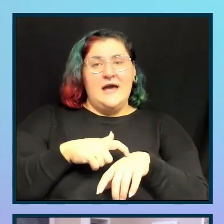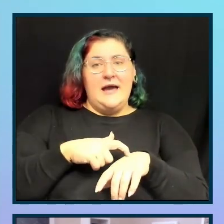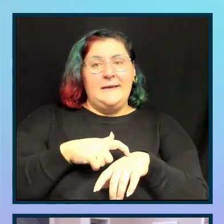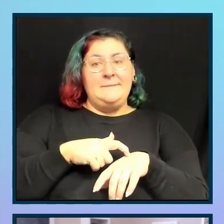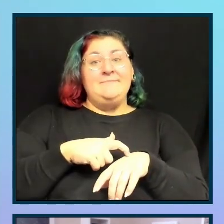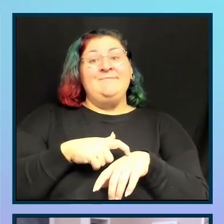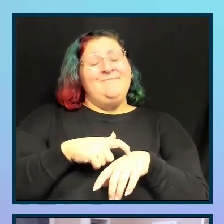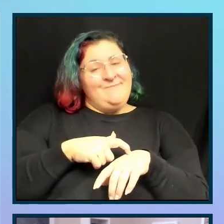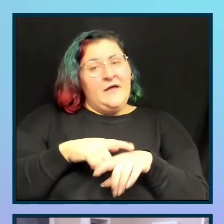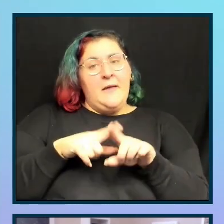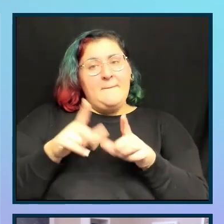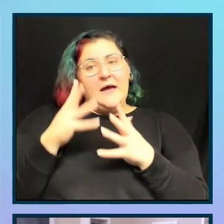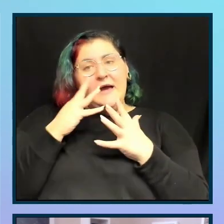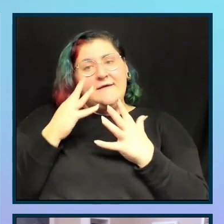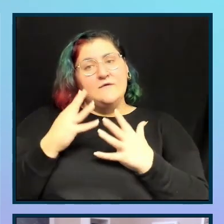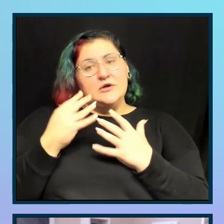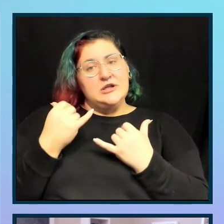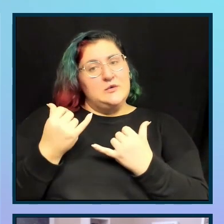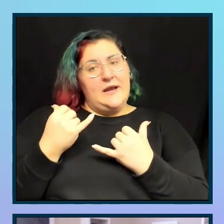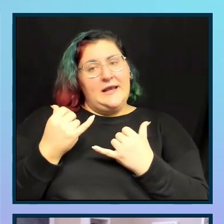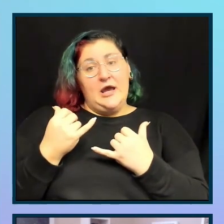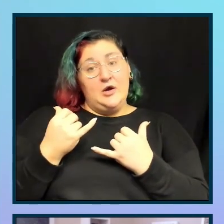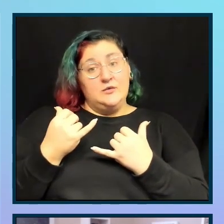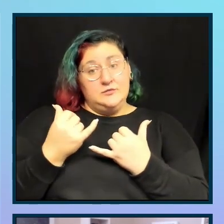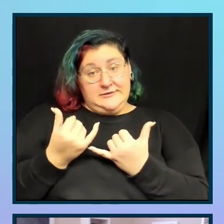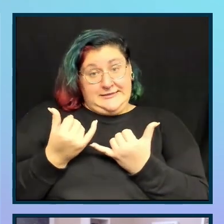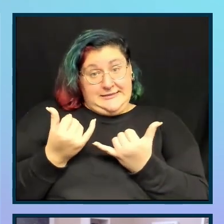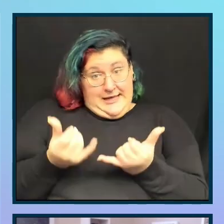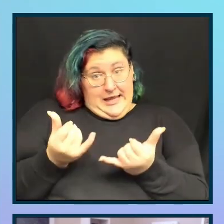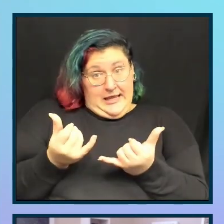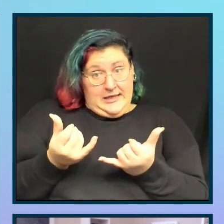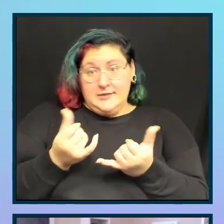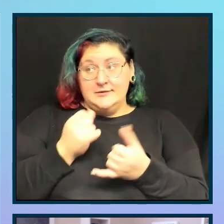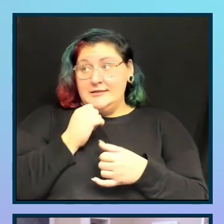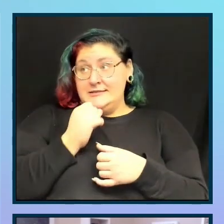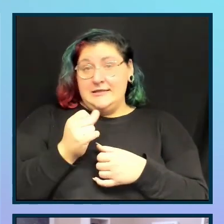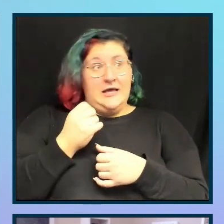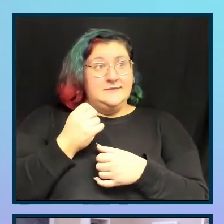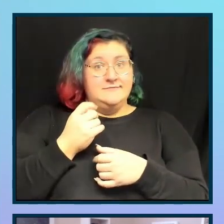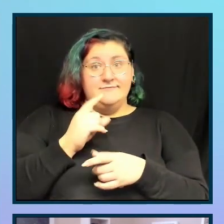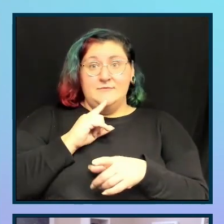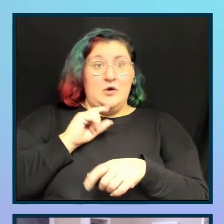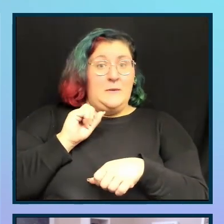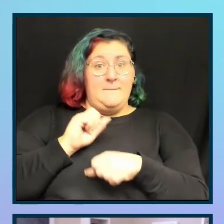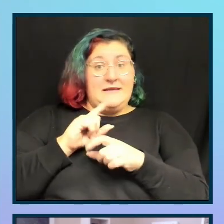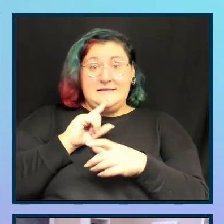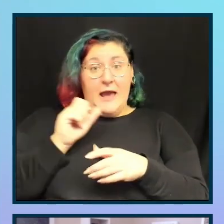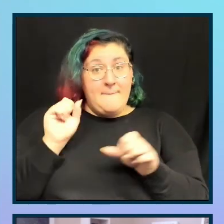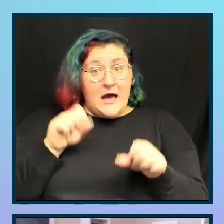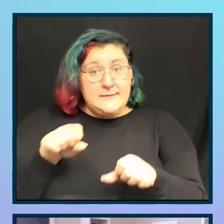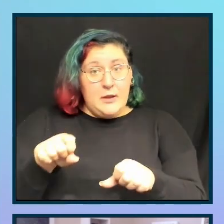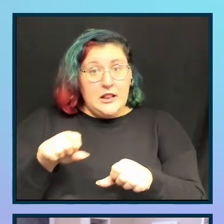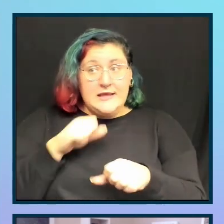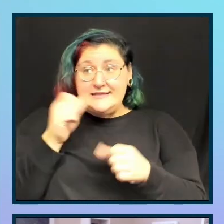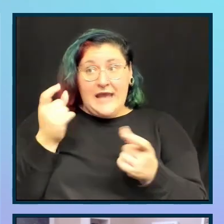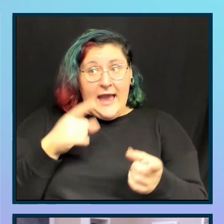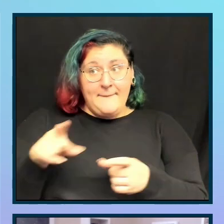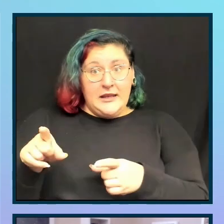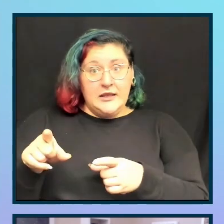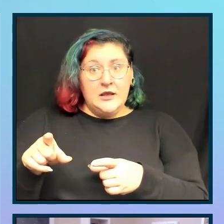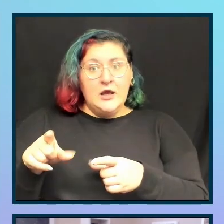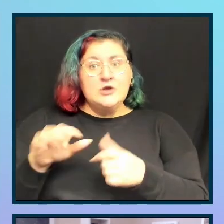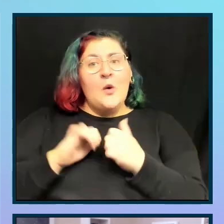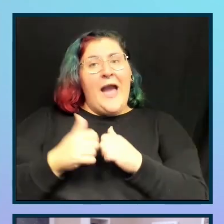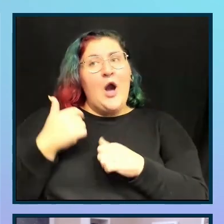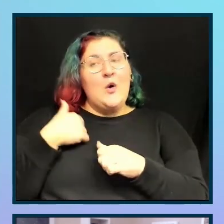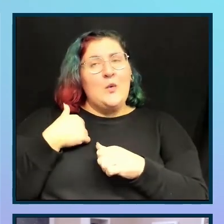But unfortunately, right now, today, that's not realistic. And that is not happening. And so how can we work